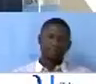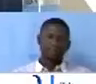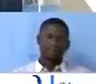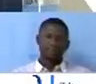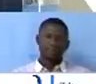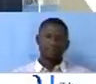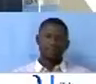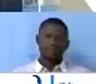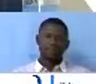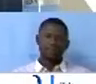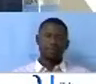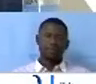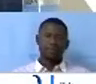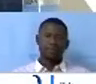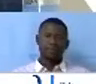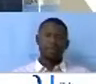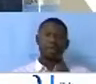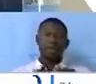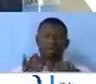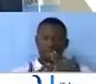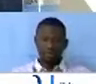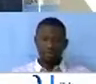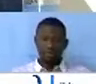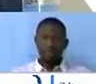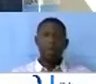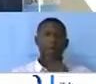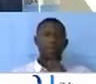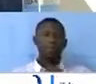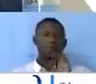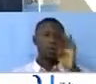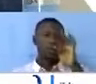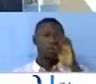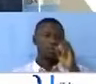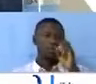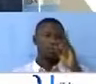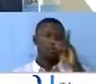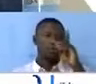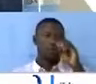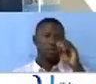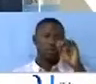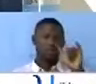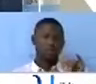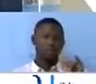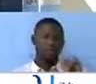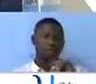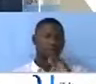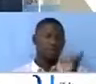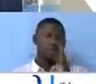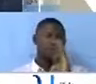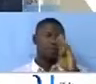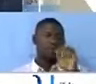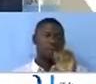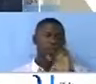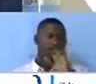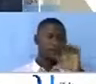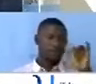At close of business, Mr. Foday Barry came to my cells and made some remarks.